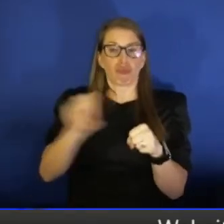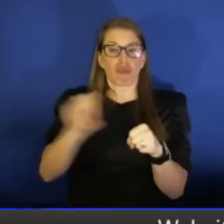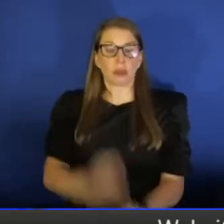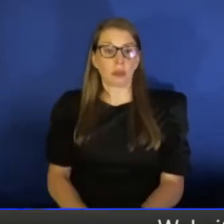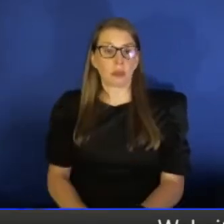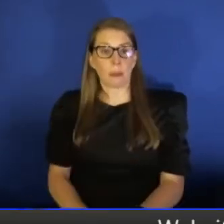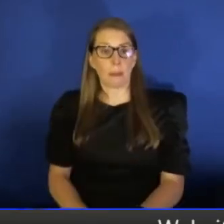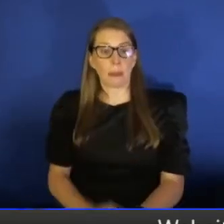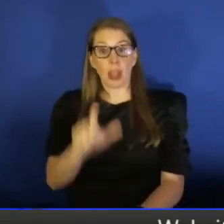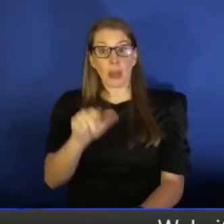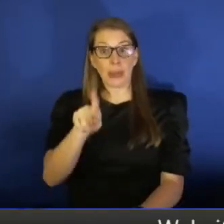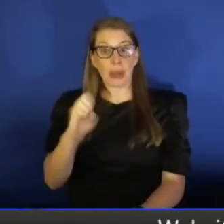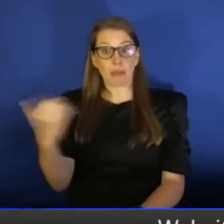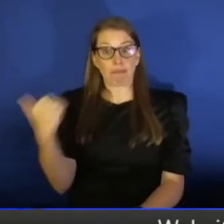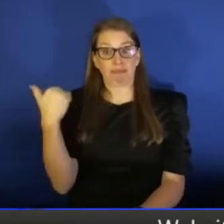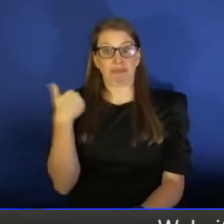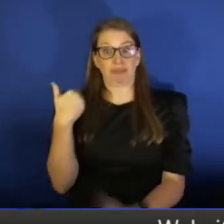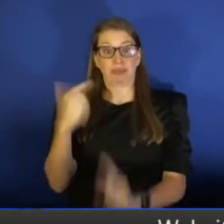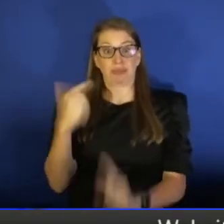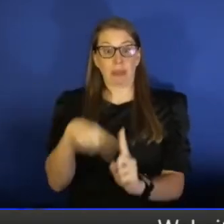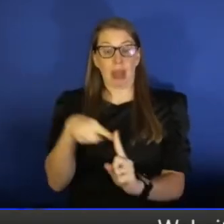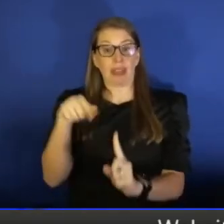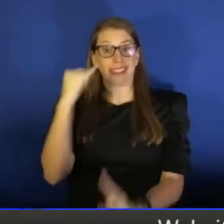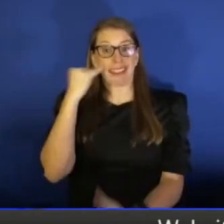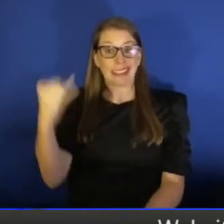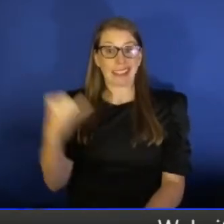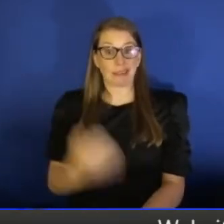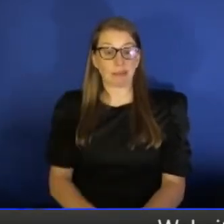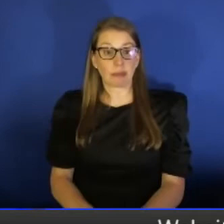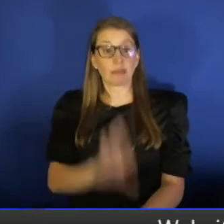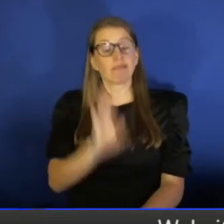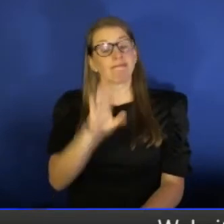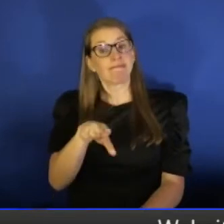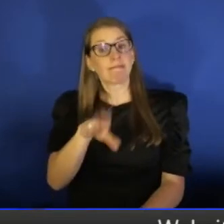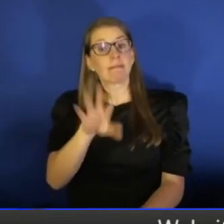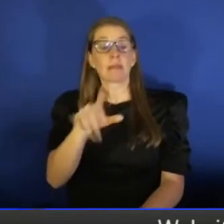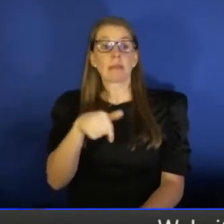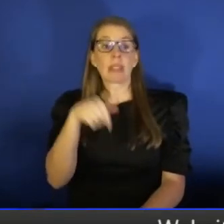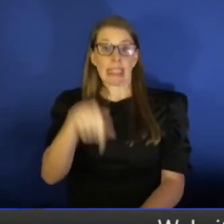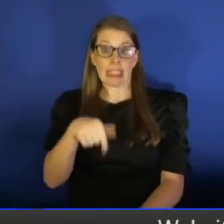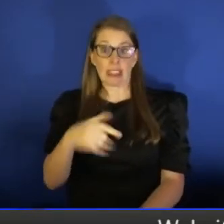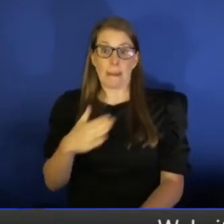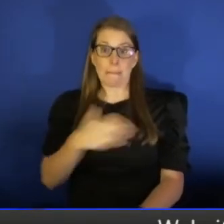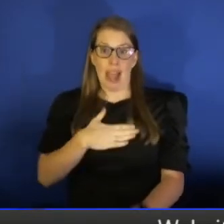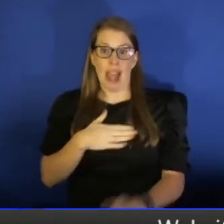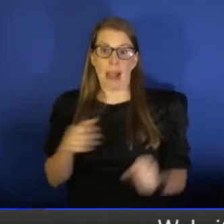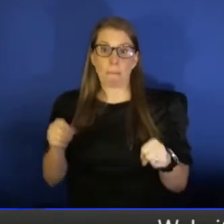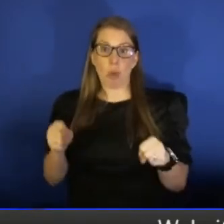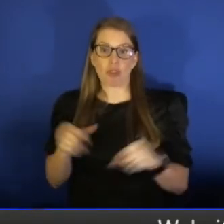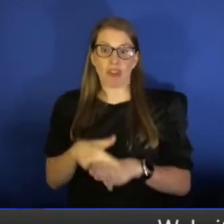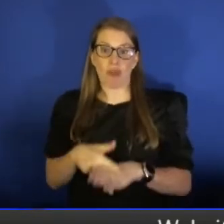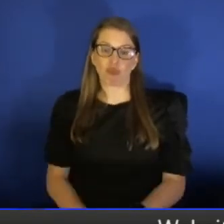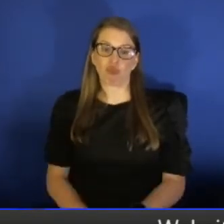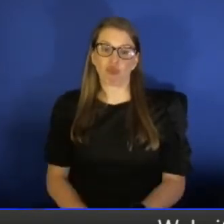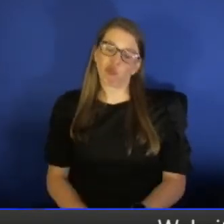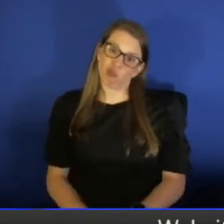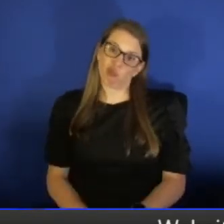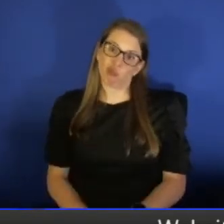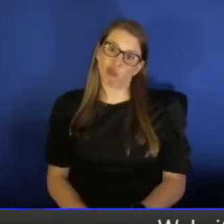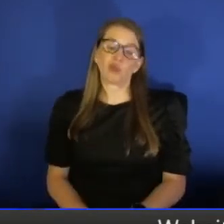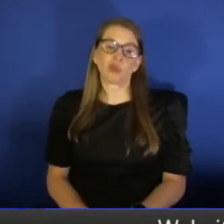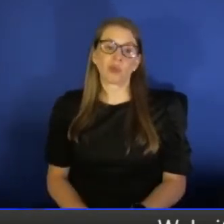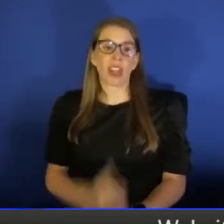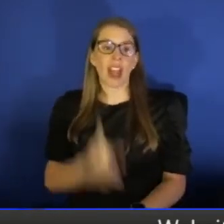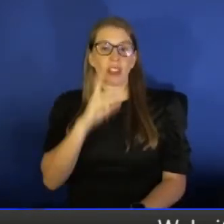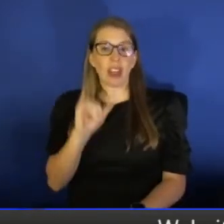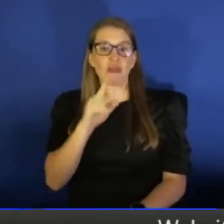Luke came to us about this idea, he said, this is my motorcycle ride. Ooh, and I thought that was really good, because